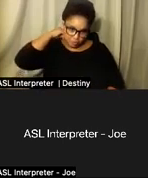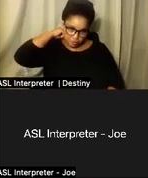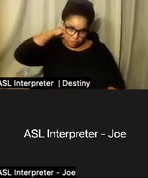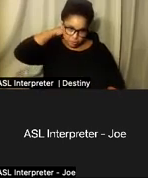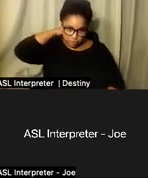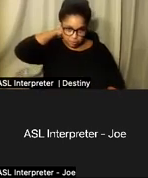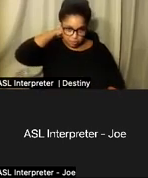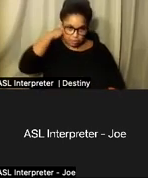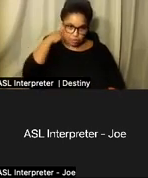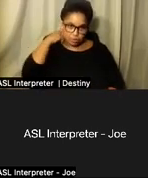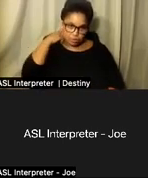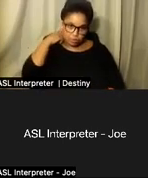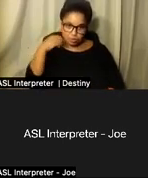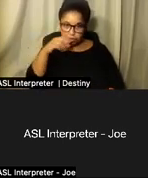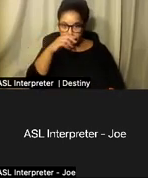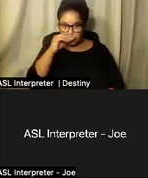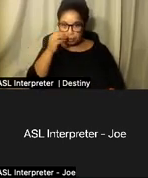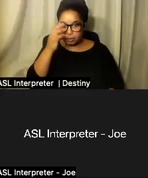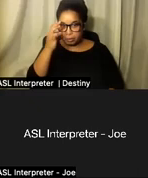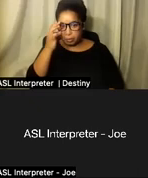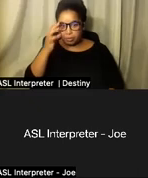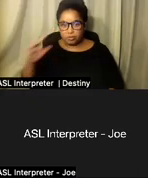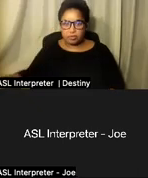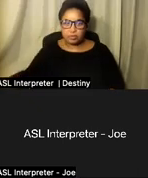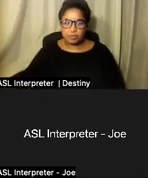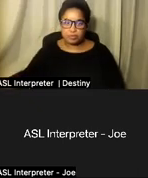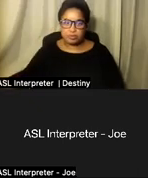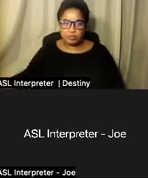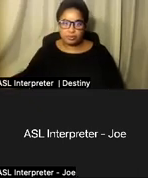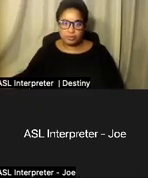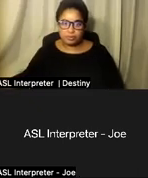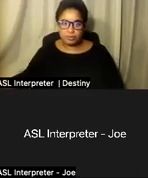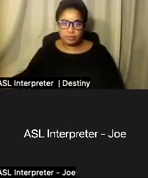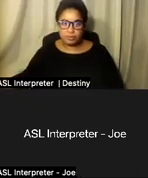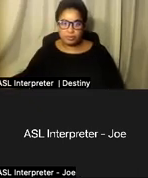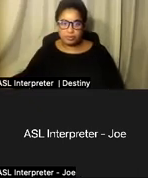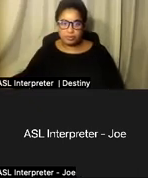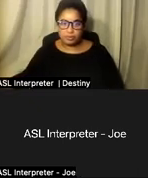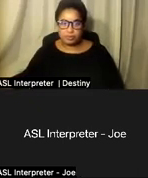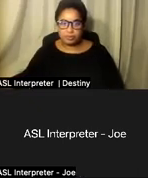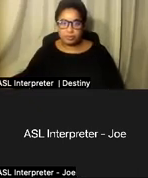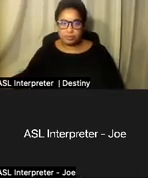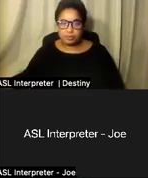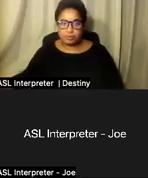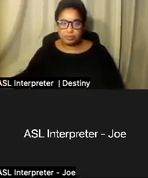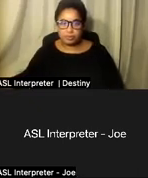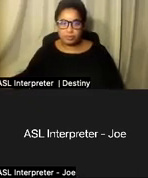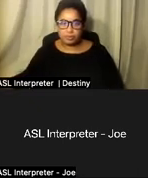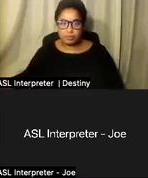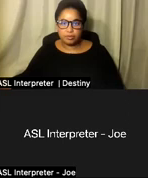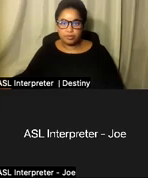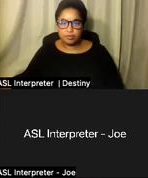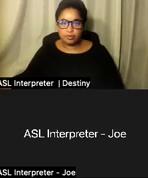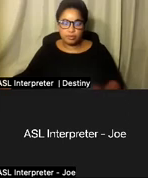What two concepts are critical to consider when securing furniture? Anchor points and mending, density and